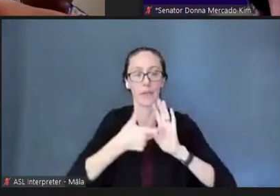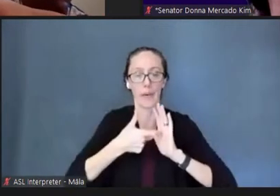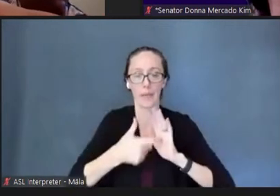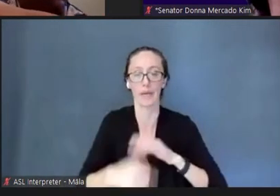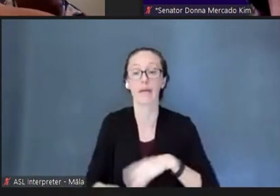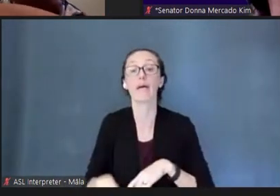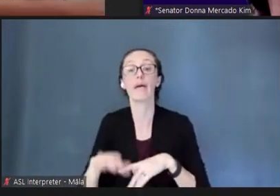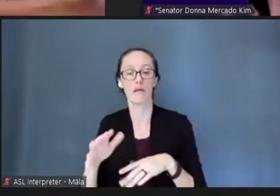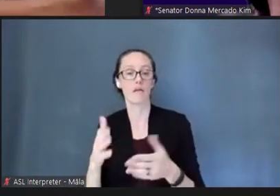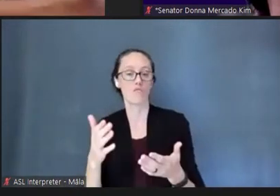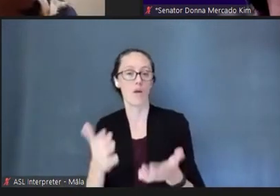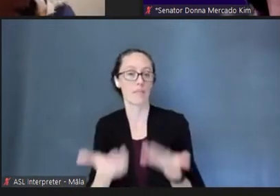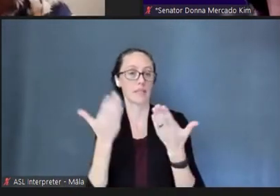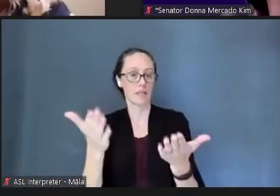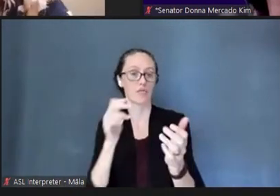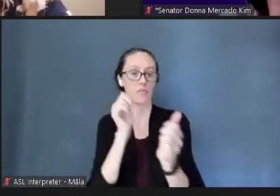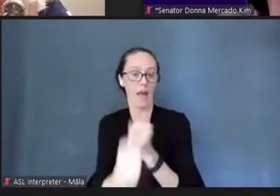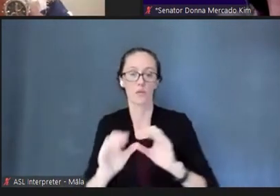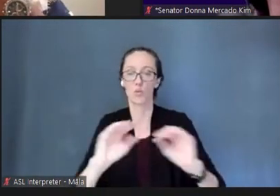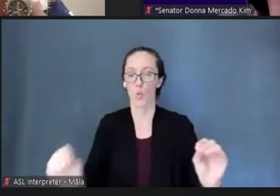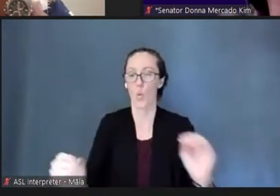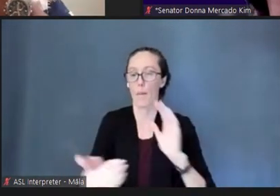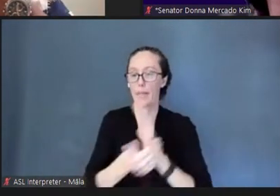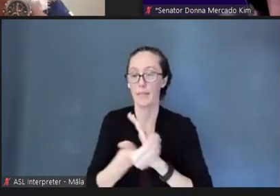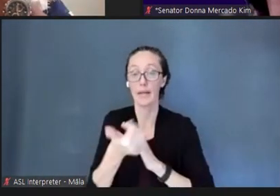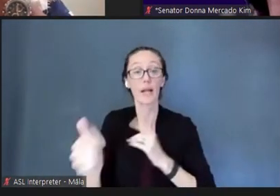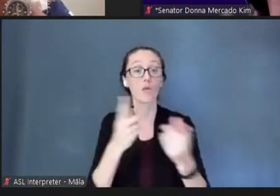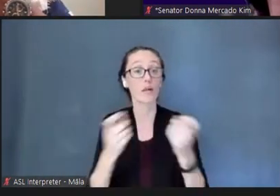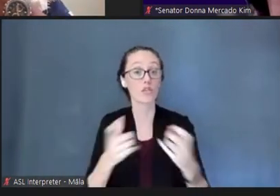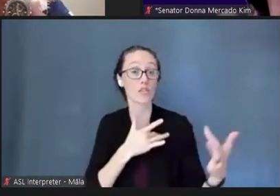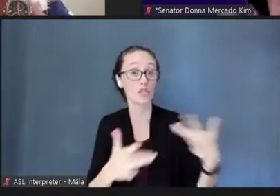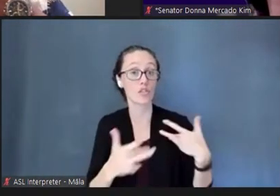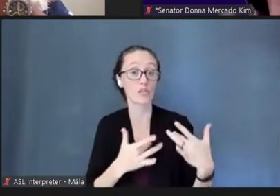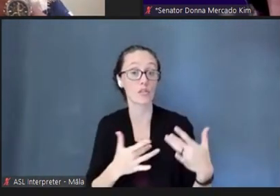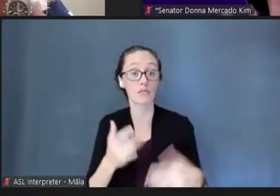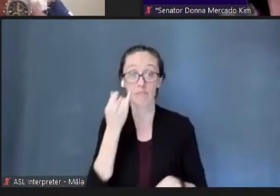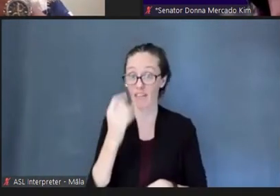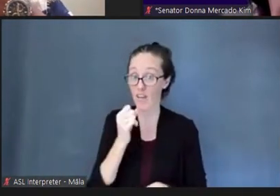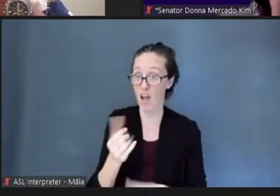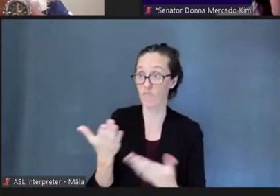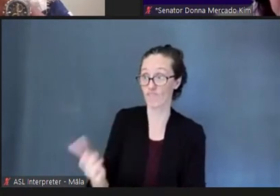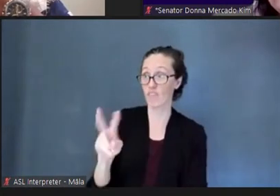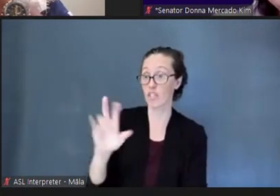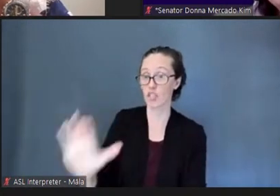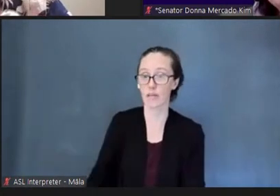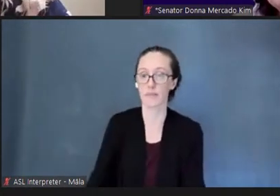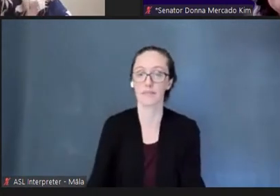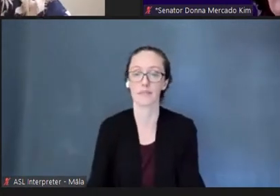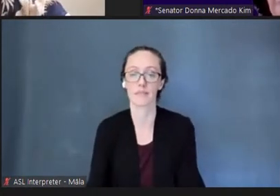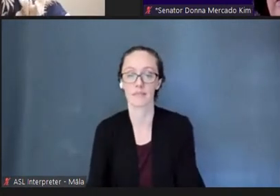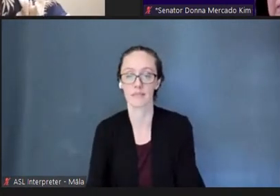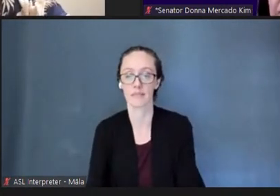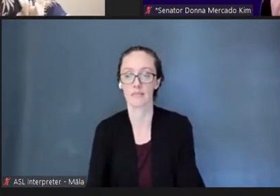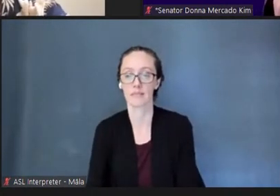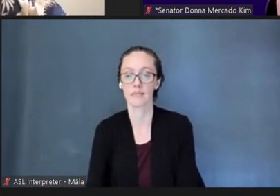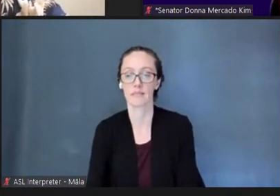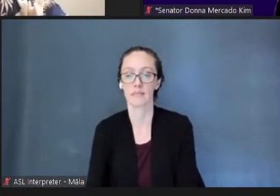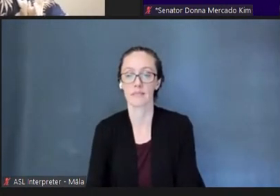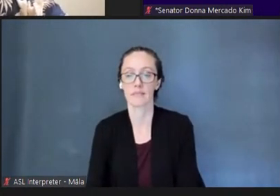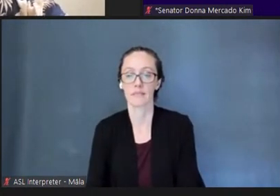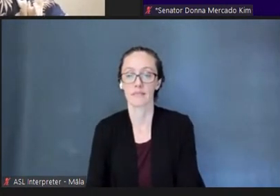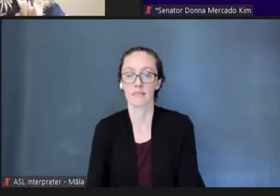pass unamended. Questions or concerns? If not, Vice Chair. Members, SB